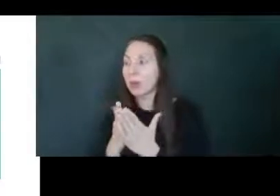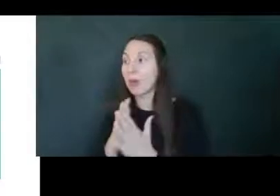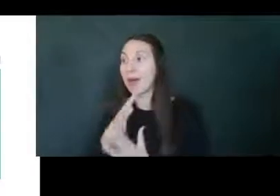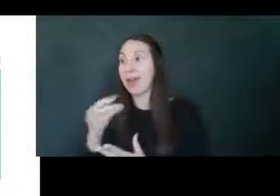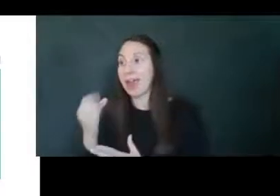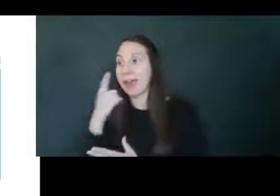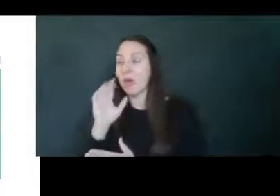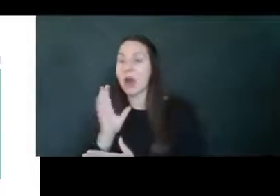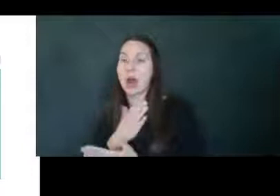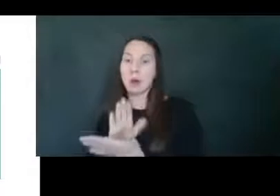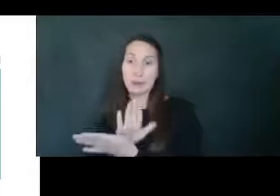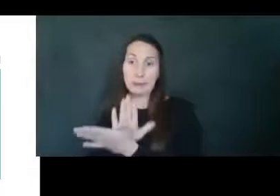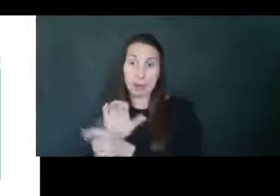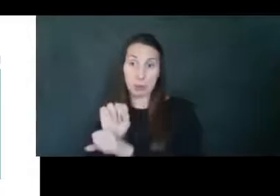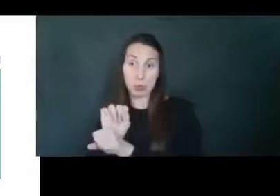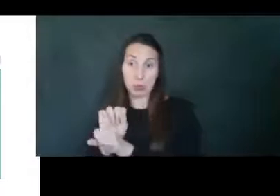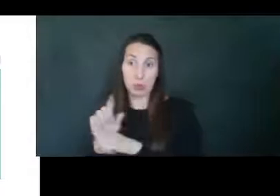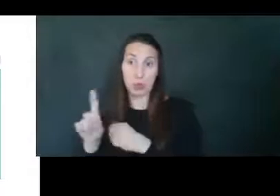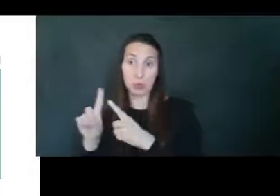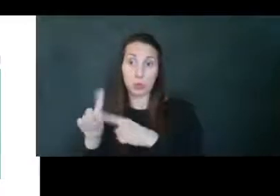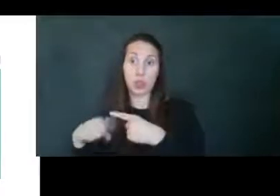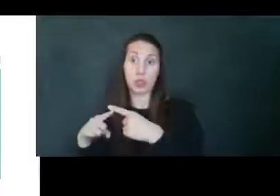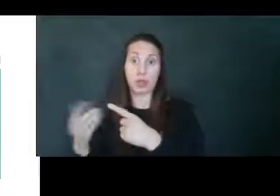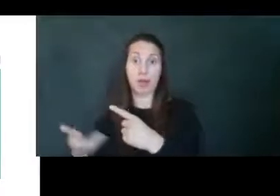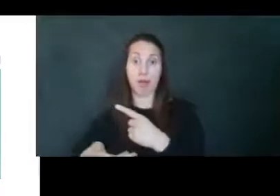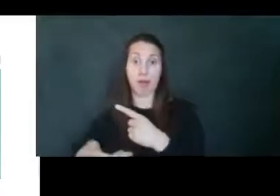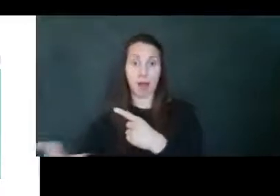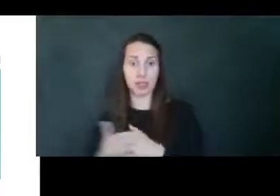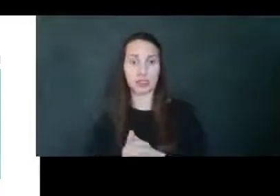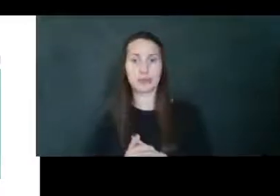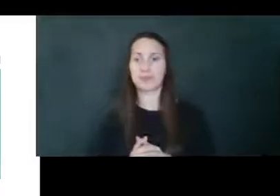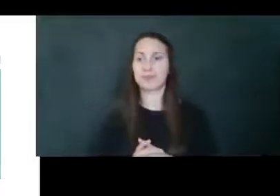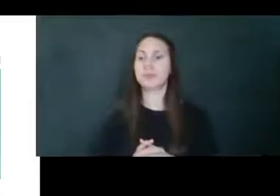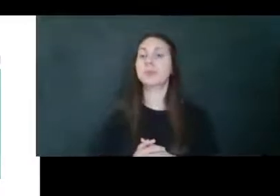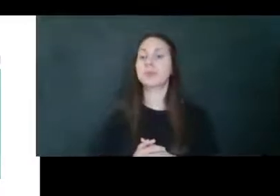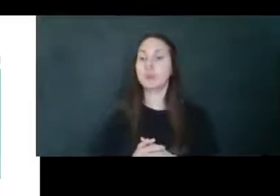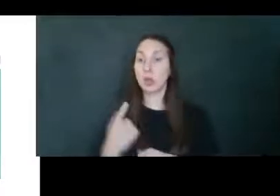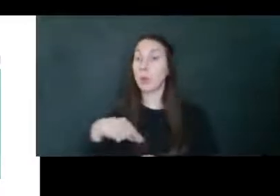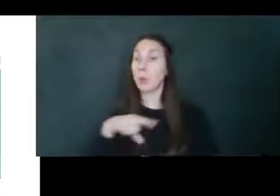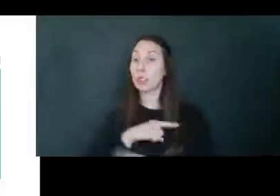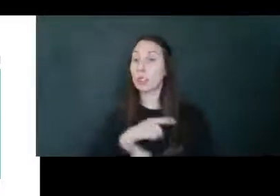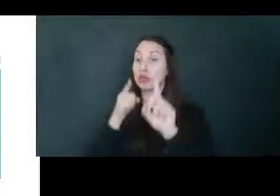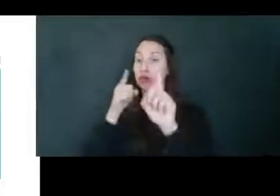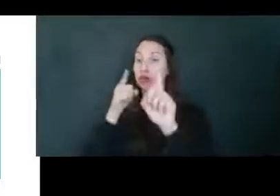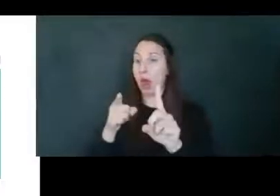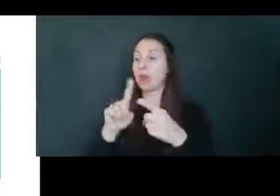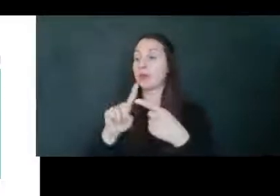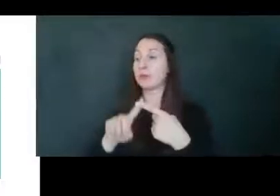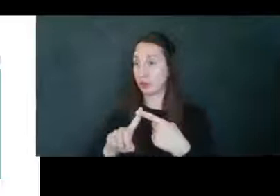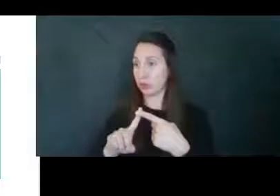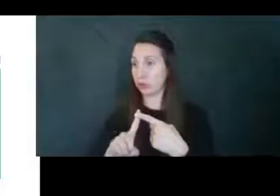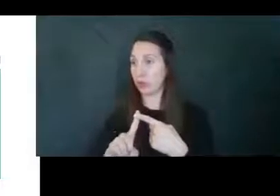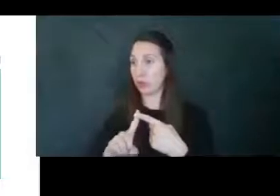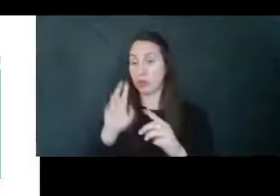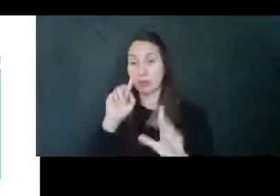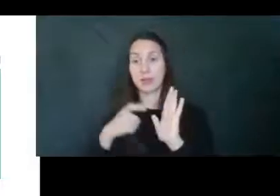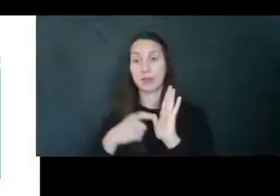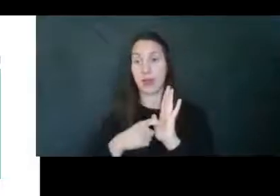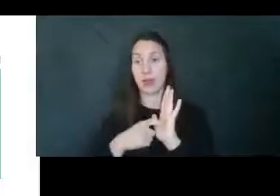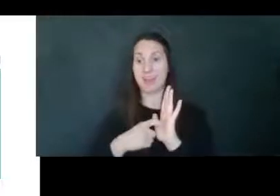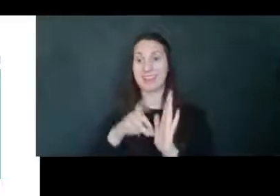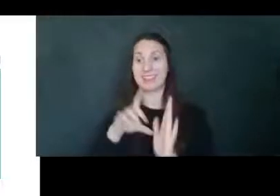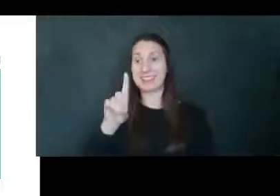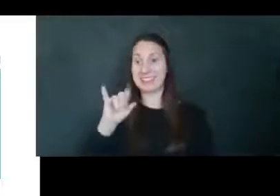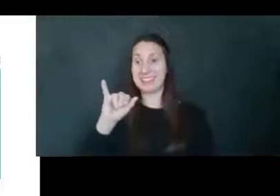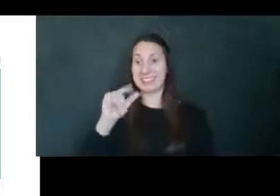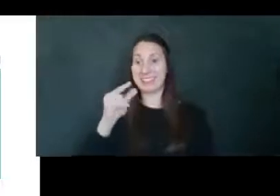that says, "We strive to honor the dignity and ability of all individuals in our programs and classes.